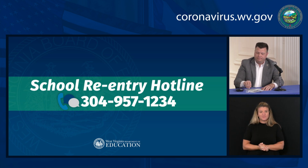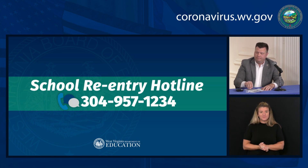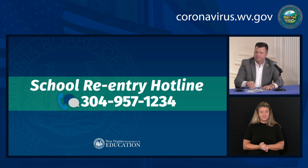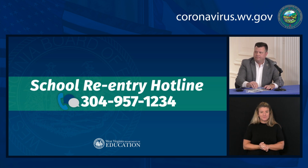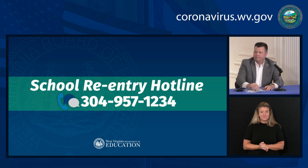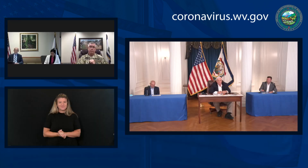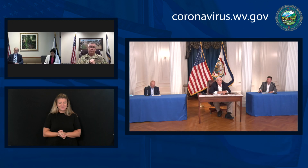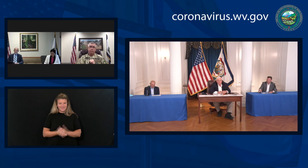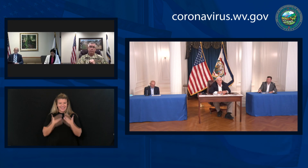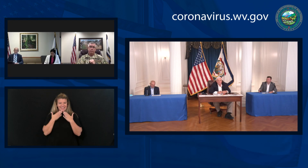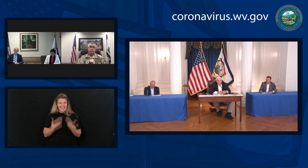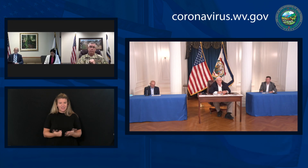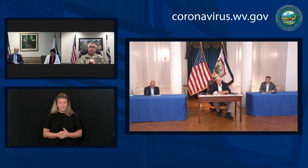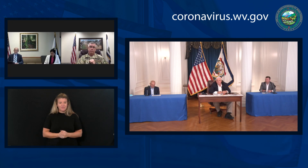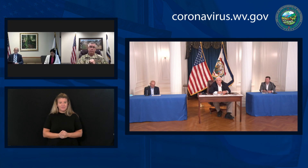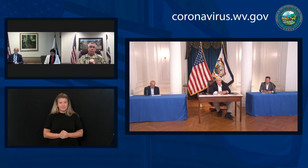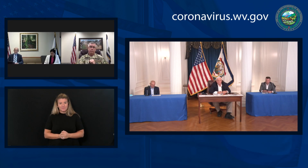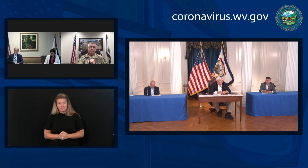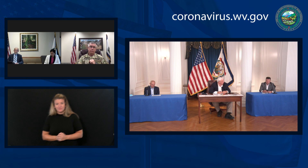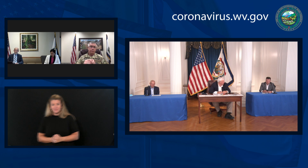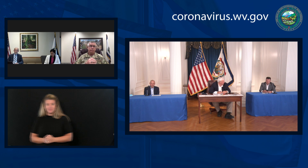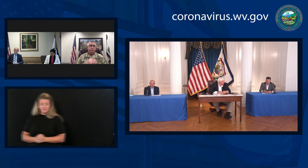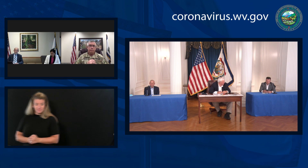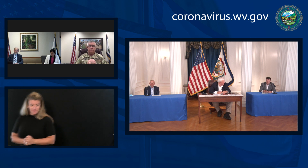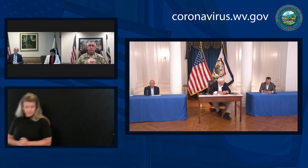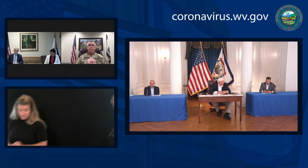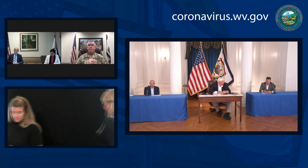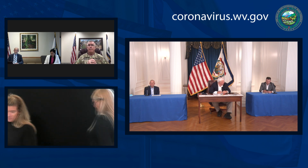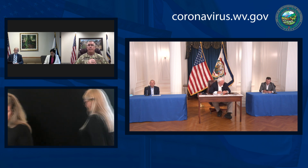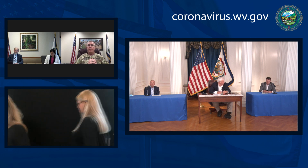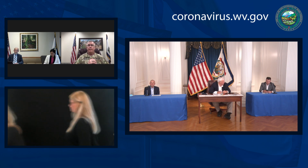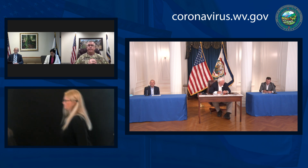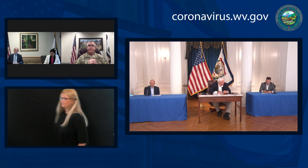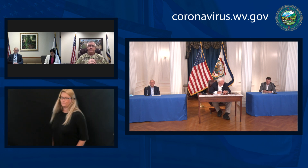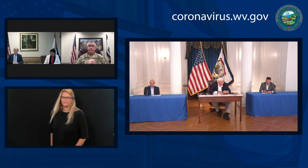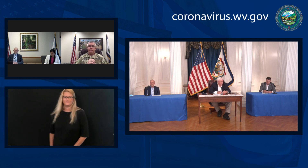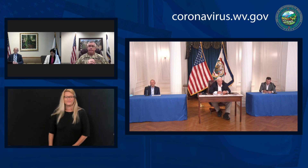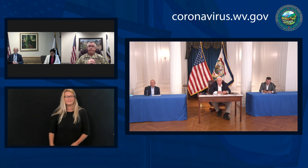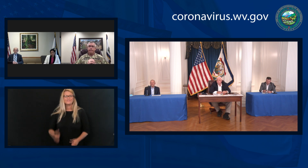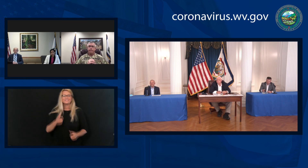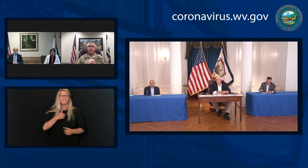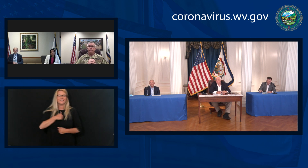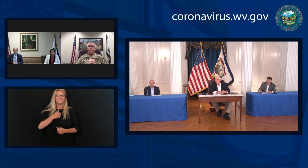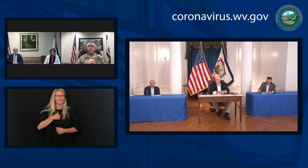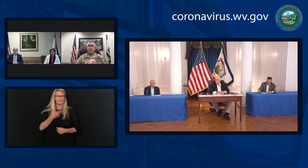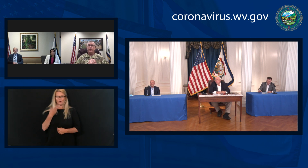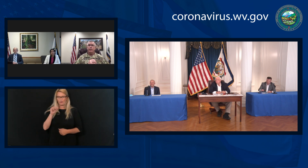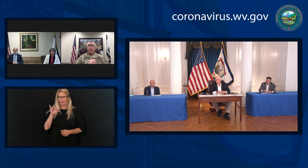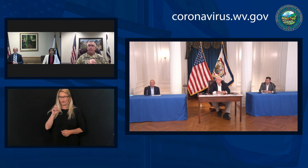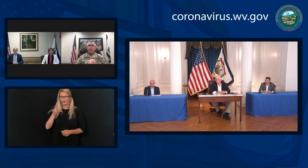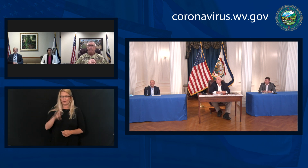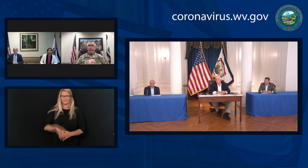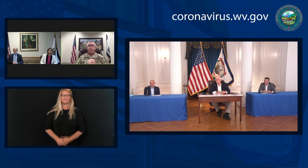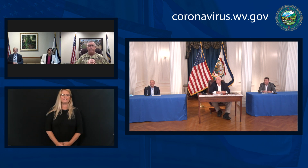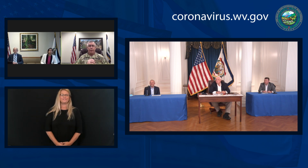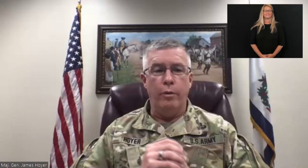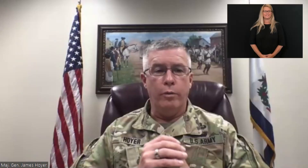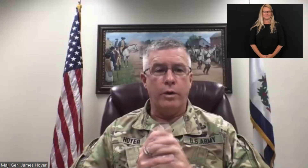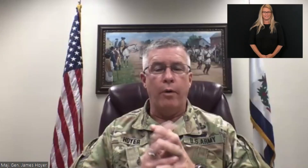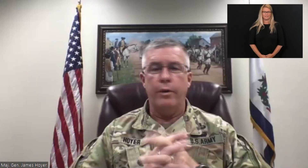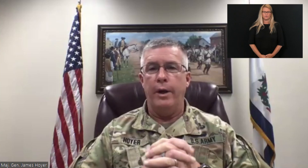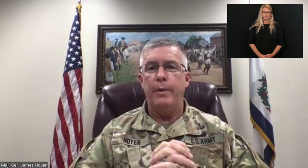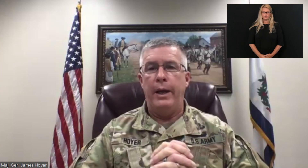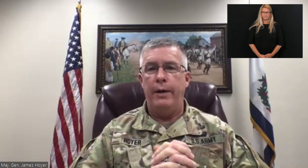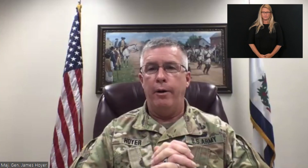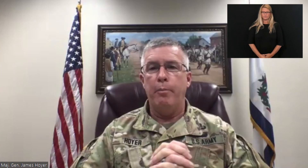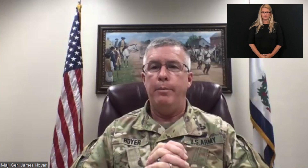All right, thank you, Superintendent Birch. Next, we'll go to Major General Hoyer with the West Virginia National Guard. Good afternoon. We'll start